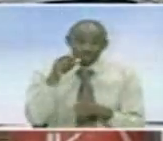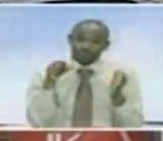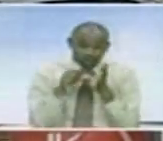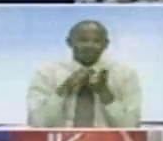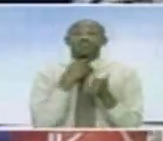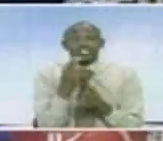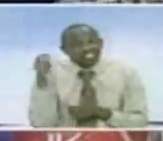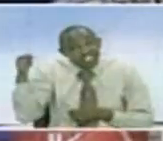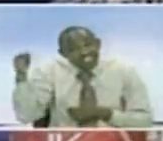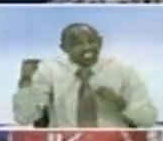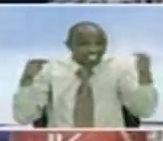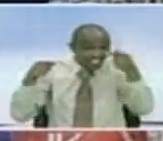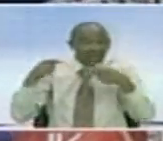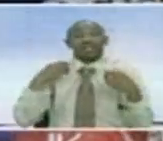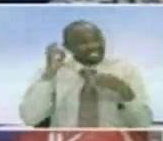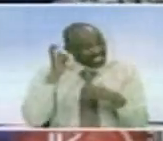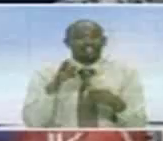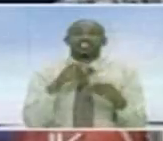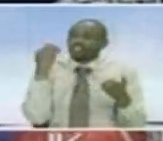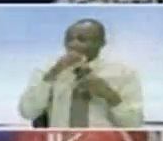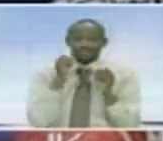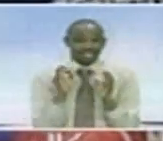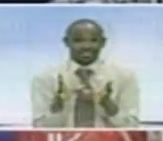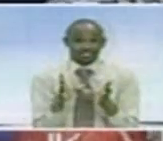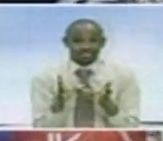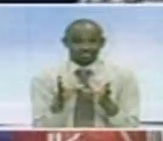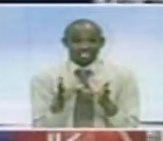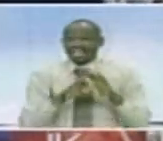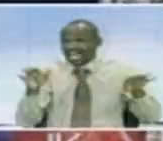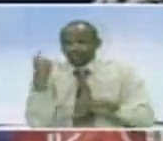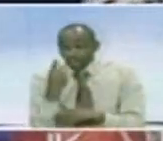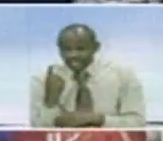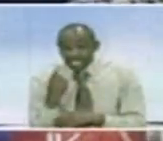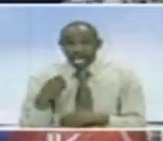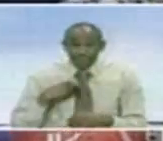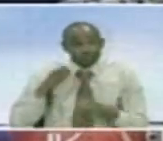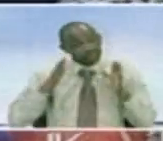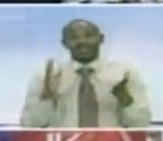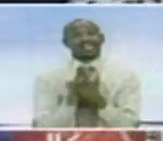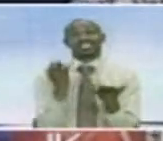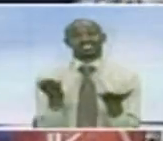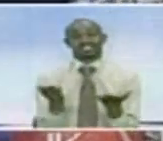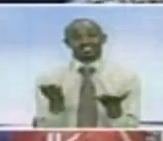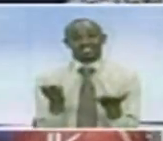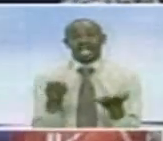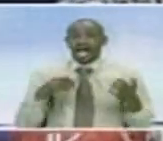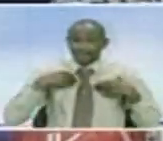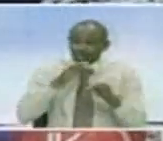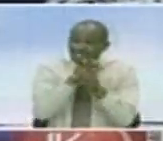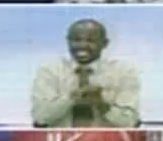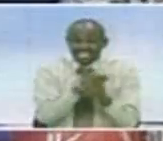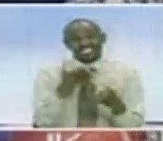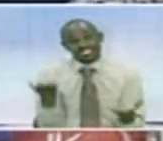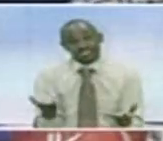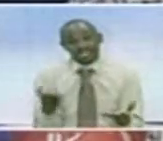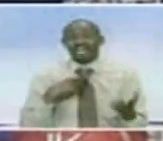undertones of historical injustices. Yeah. And it's not just about land, it's about human rights. It's about marginalization,